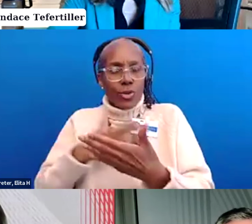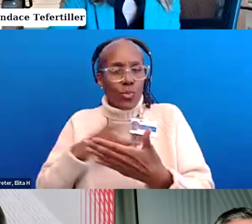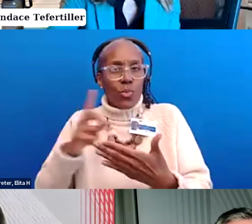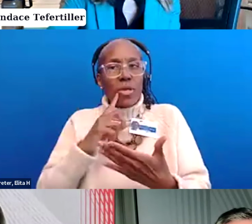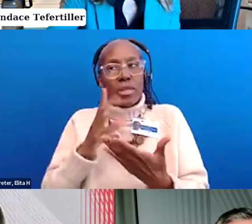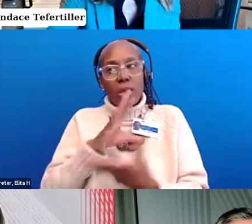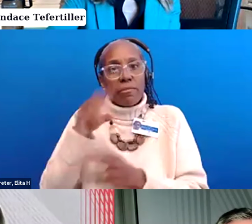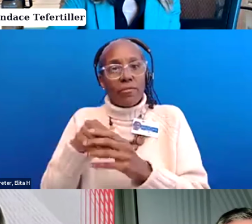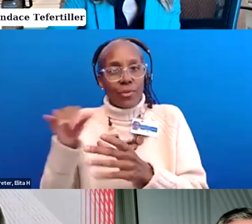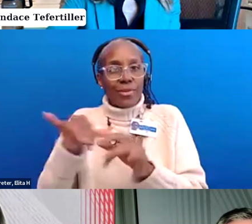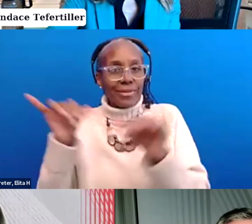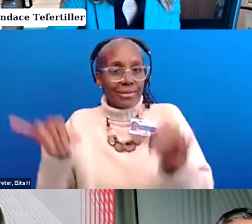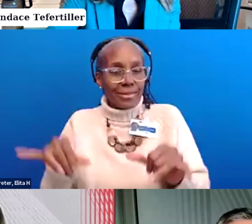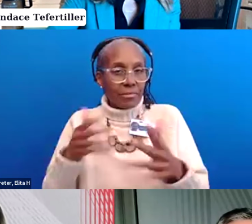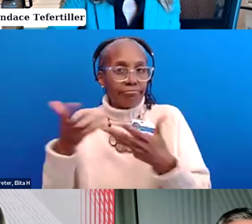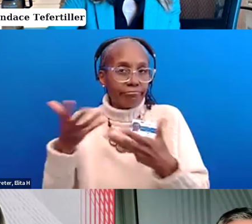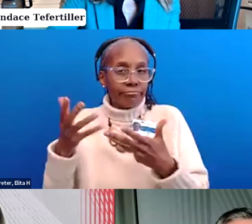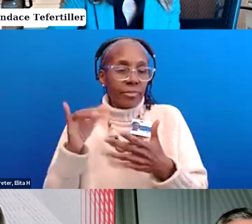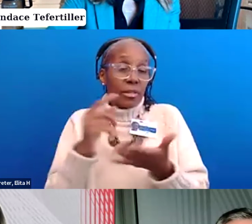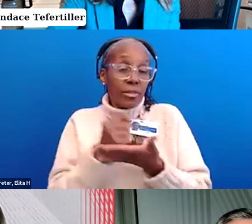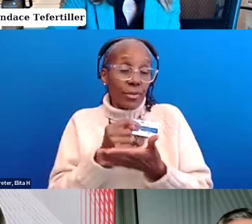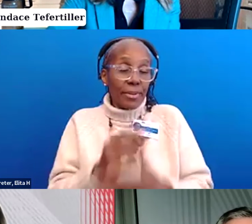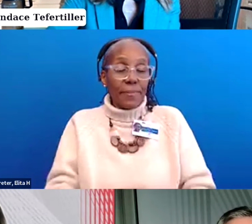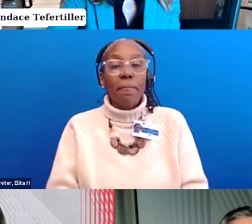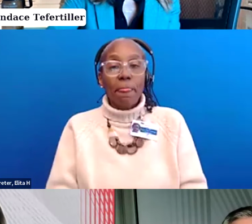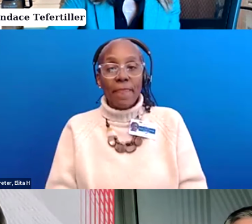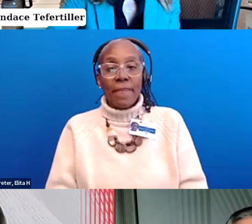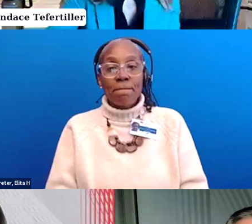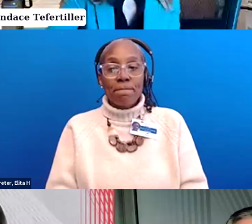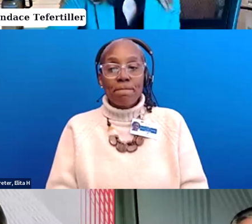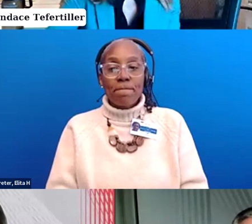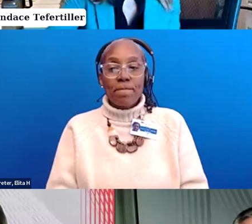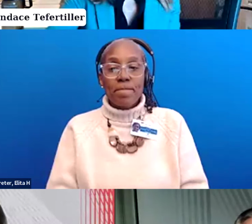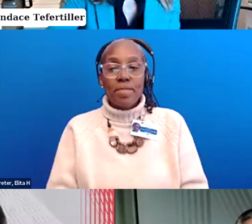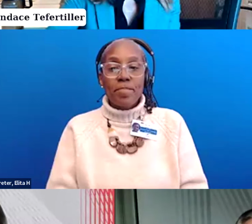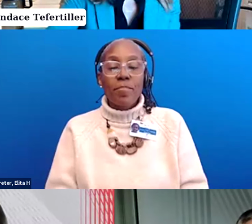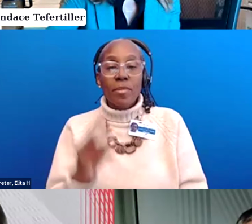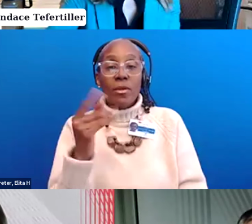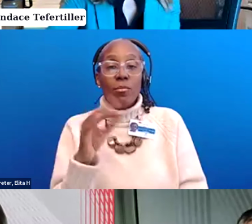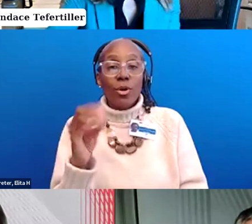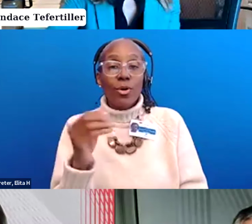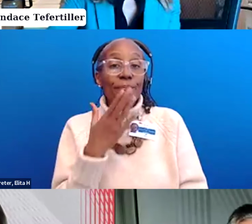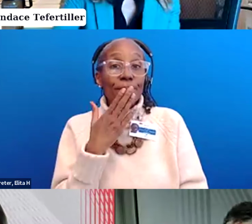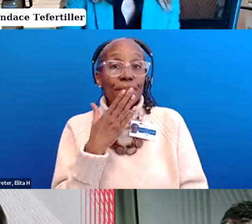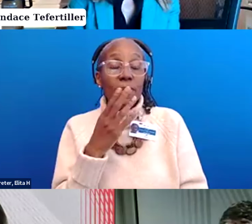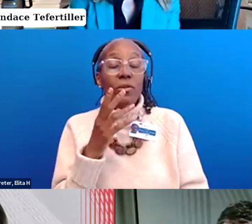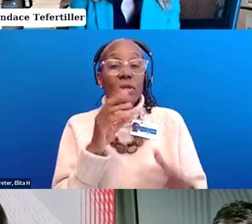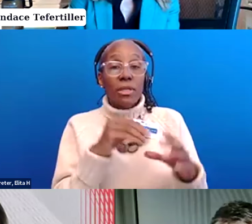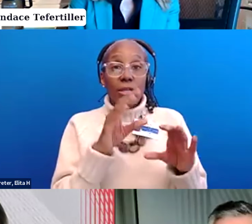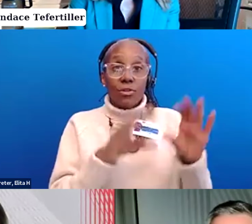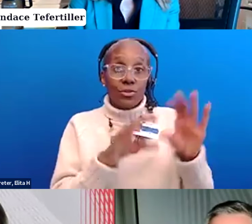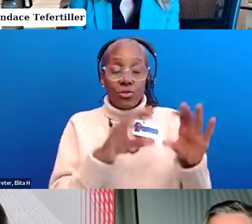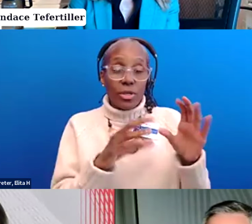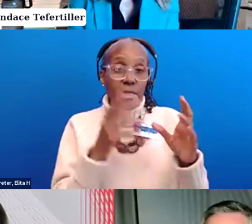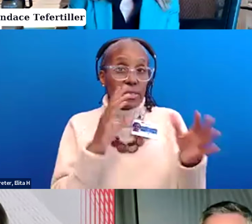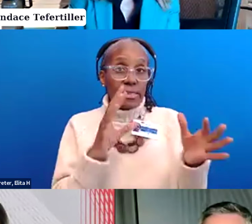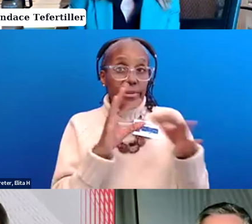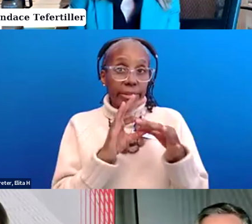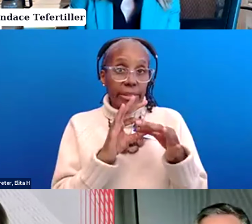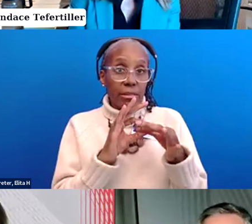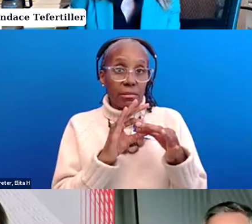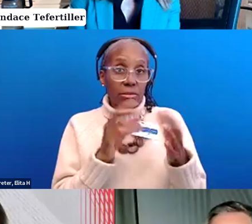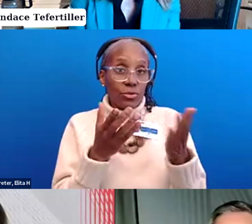with the system in which with the therapy. Thank you, Dave. And again, in the chat, you can see the link